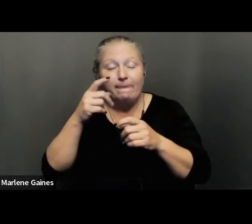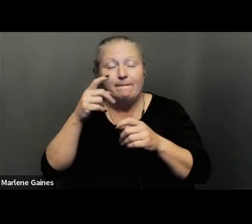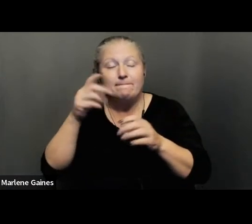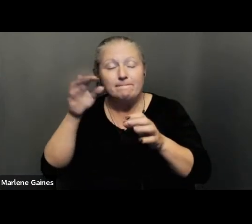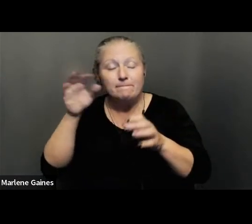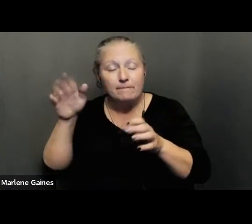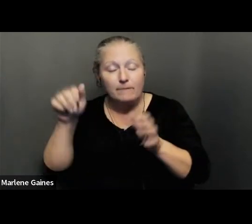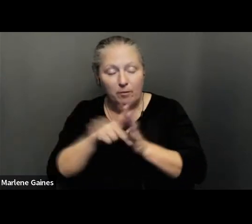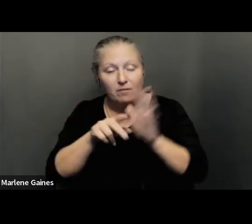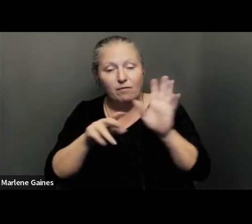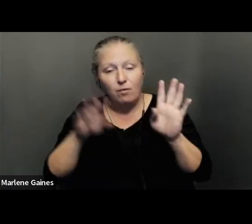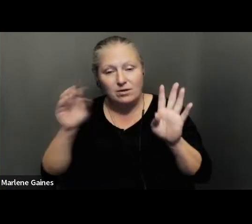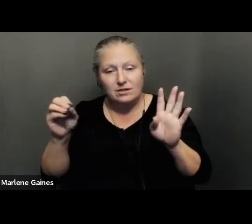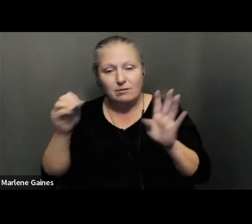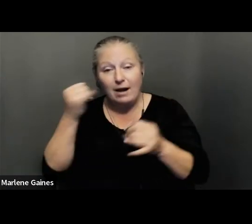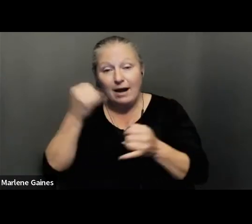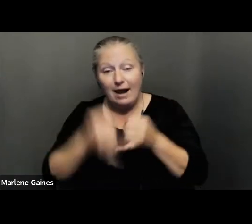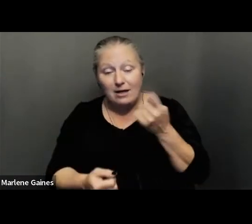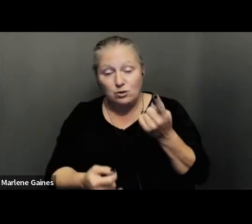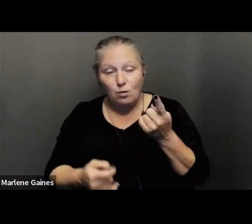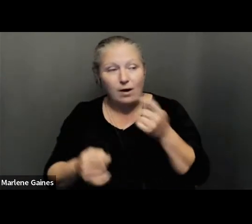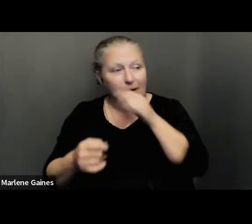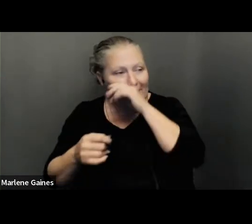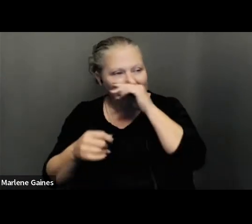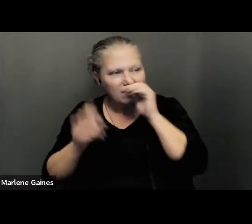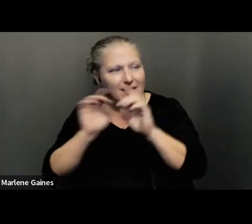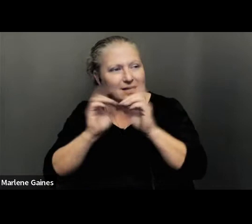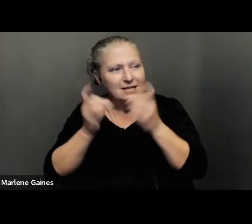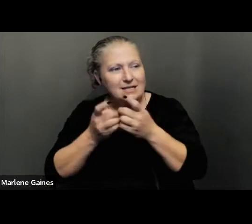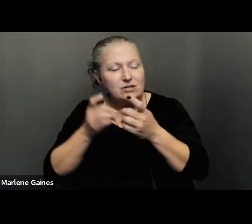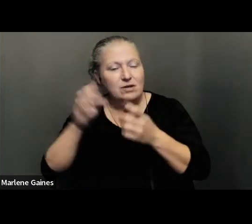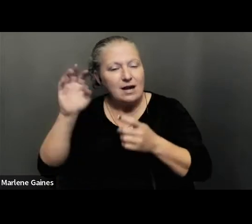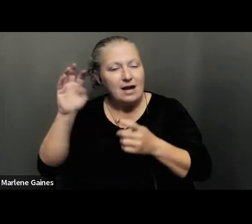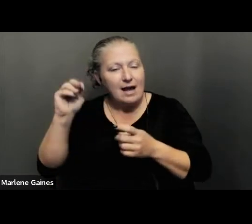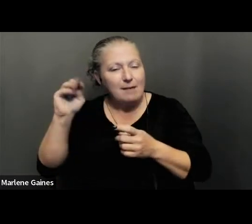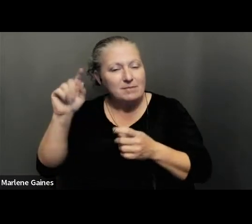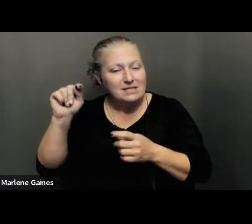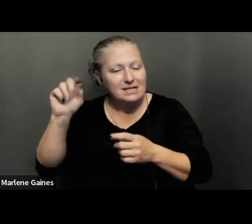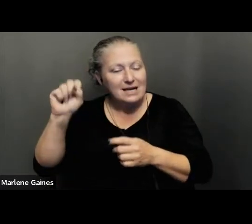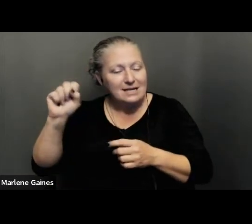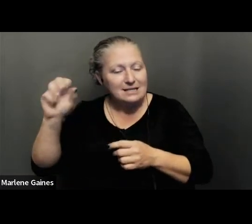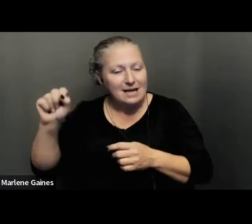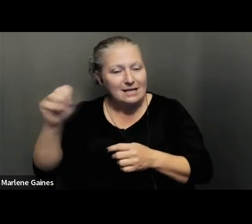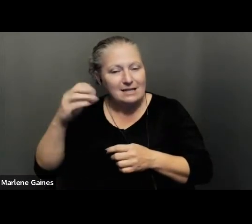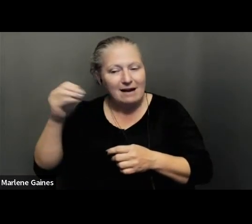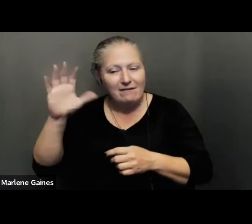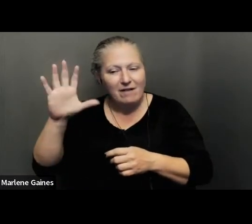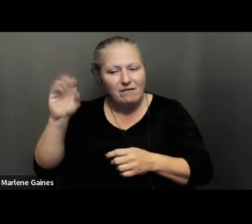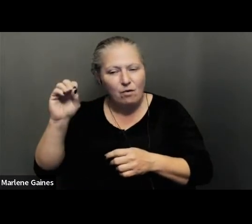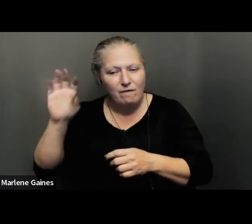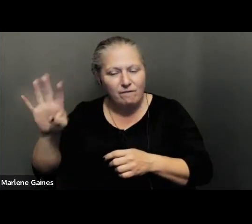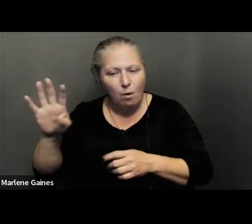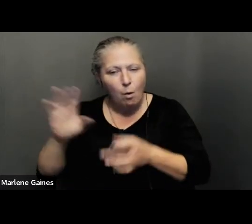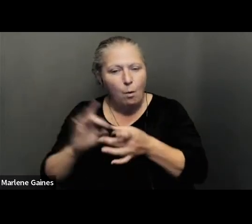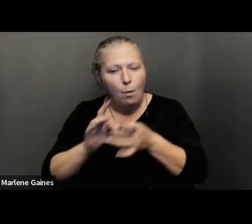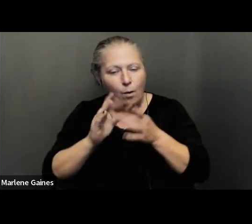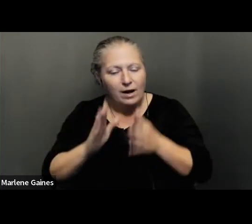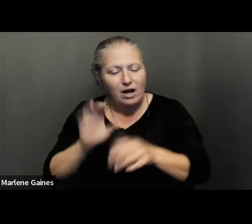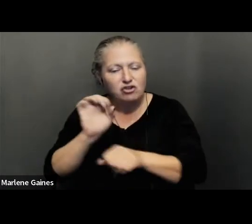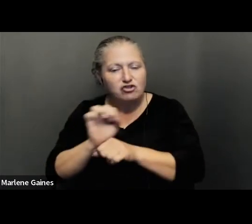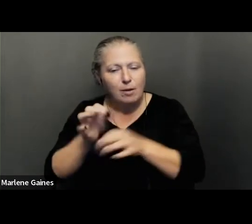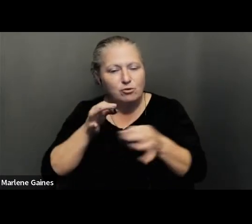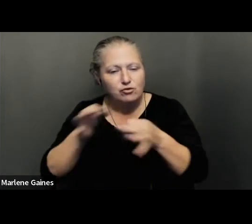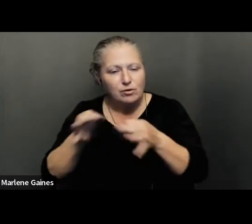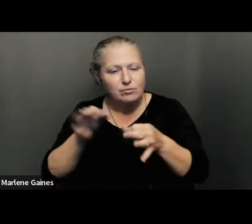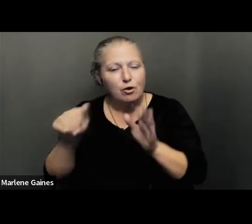4-0. Last one is the district-wide MTSS and 504 coordinator job description that